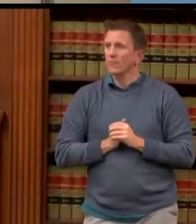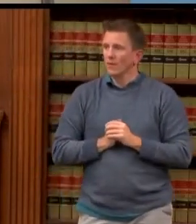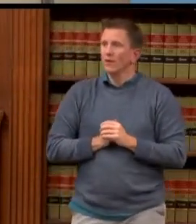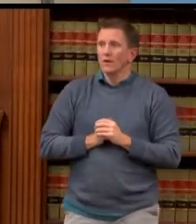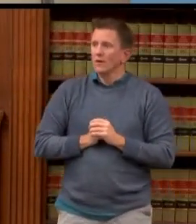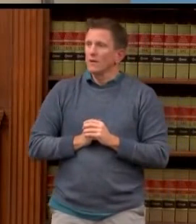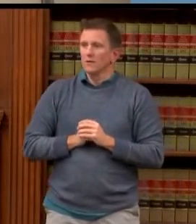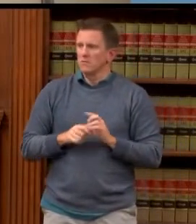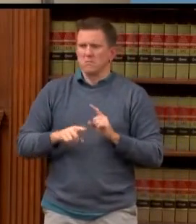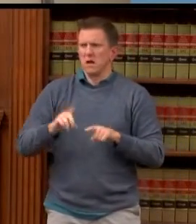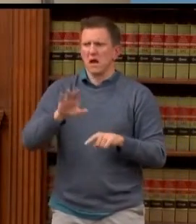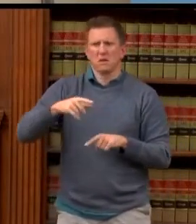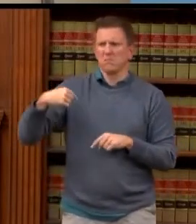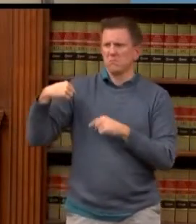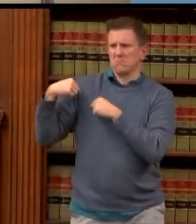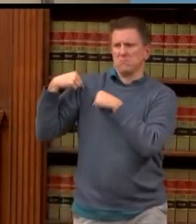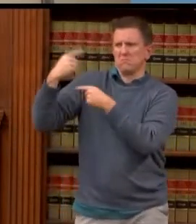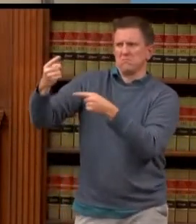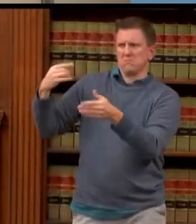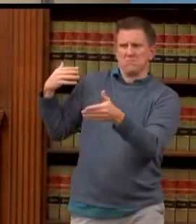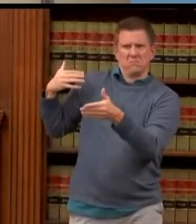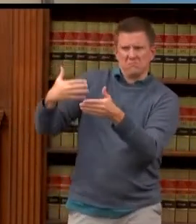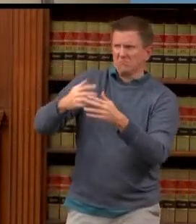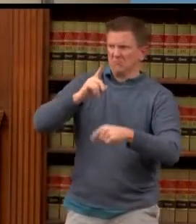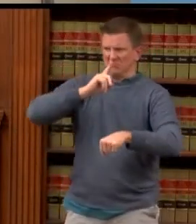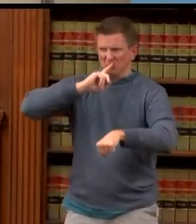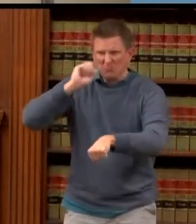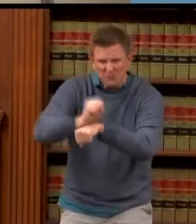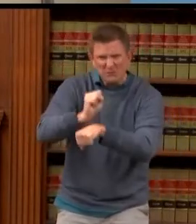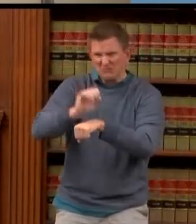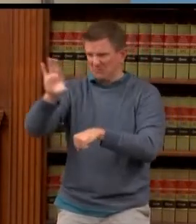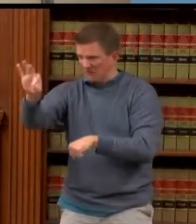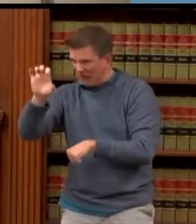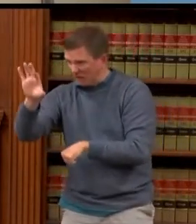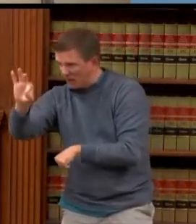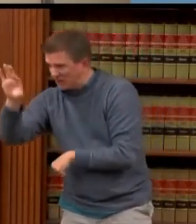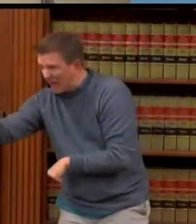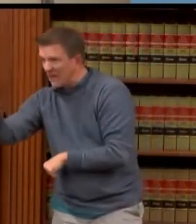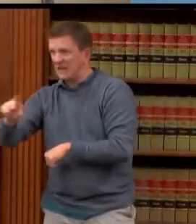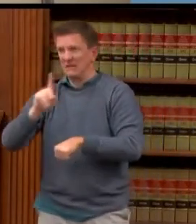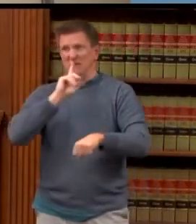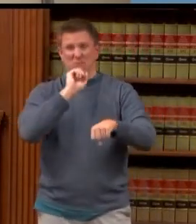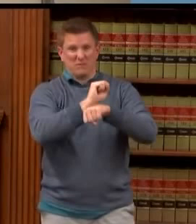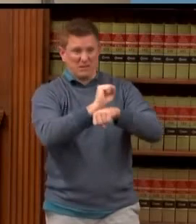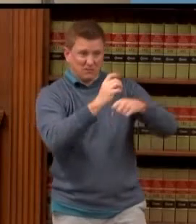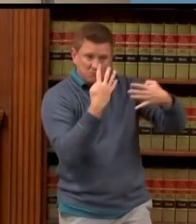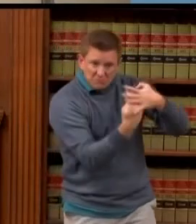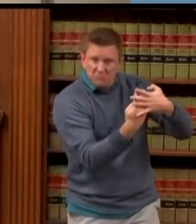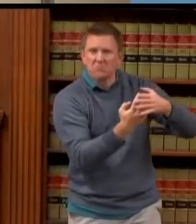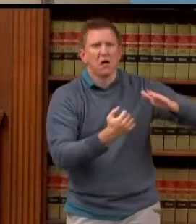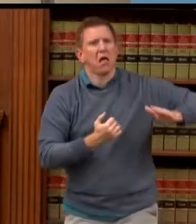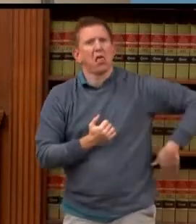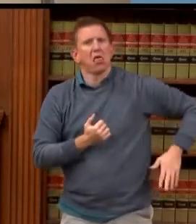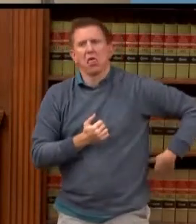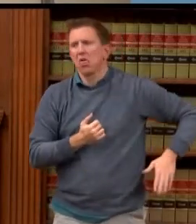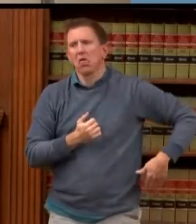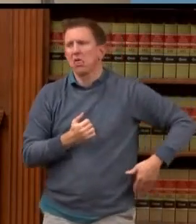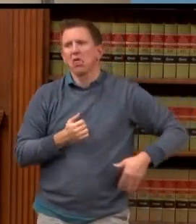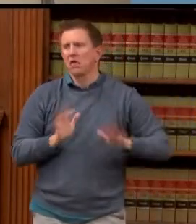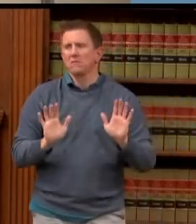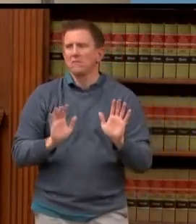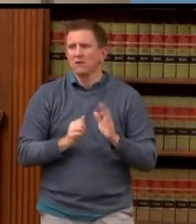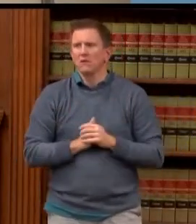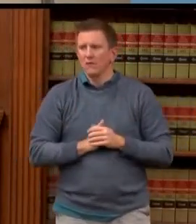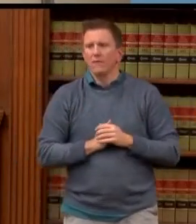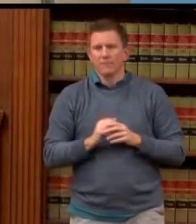$999 fine, and certainly no one has been put in jail. The order is in place, again, so that we have some tools to address the most